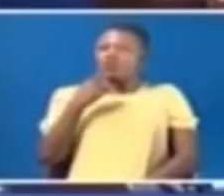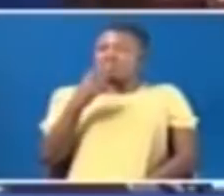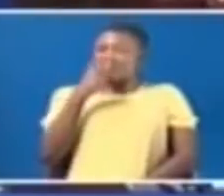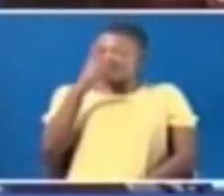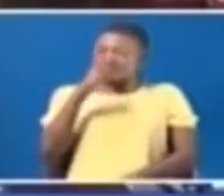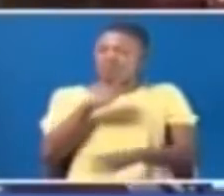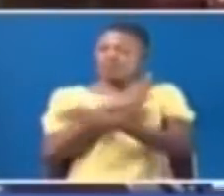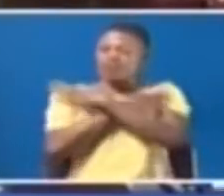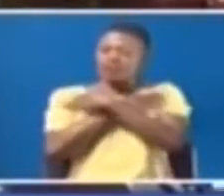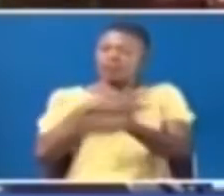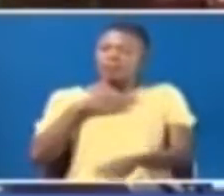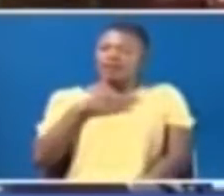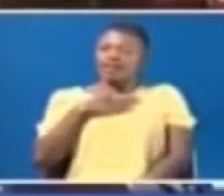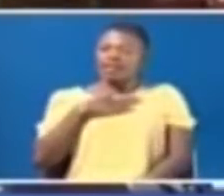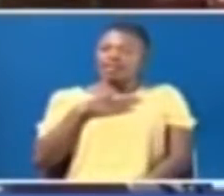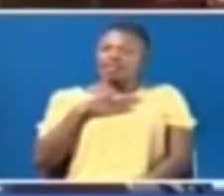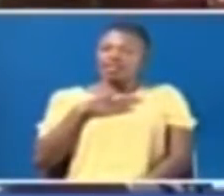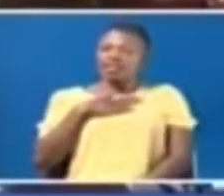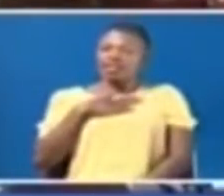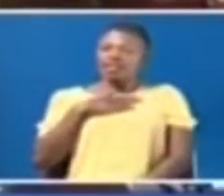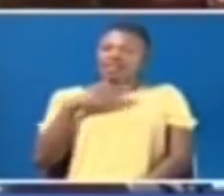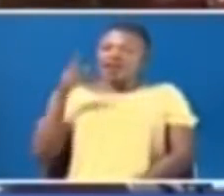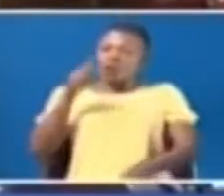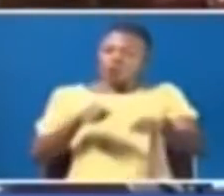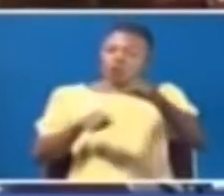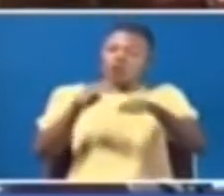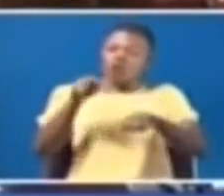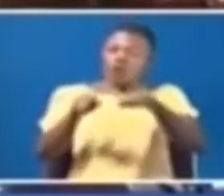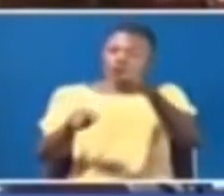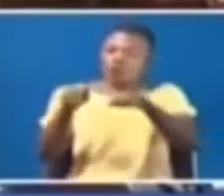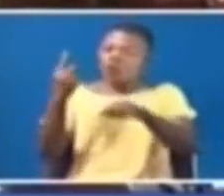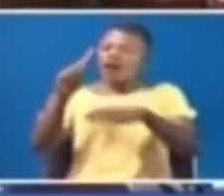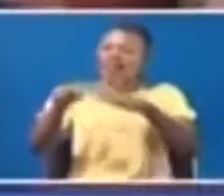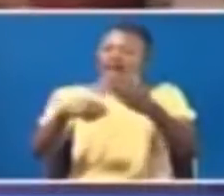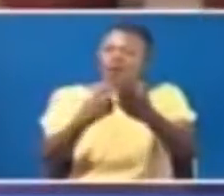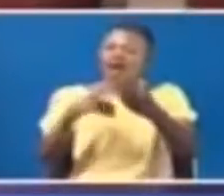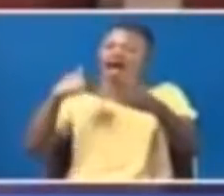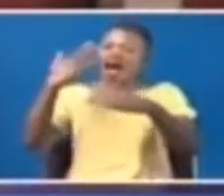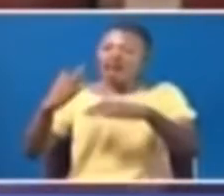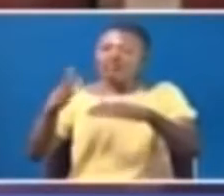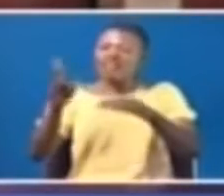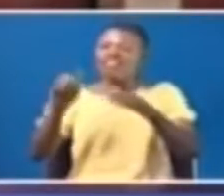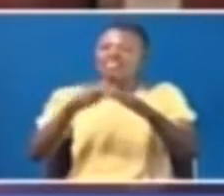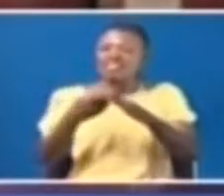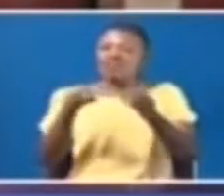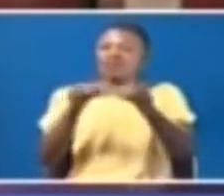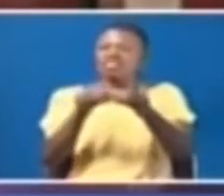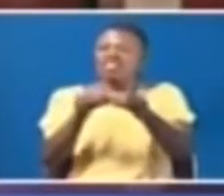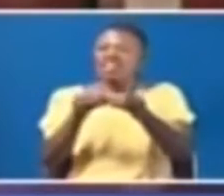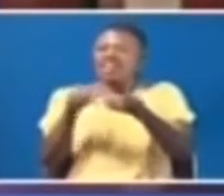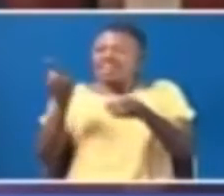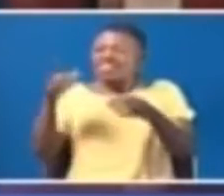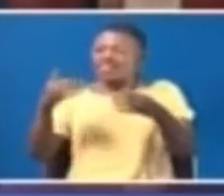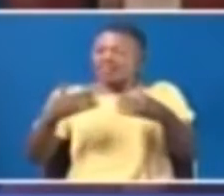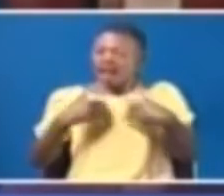friend, Chair of Health, majestically walking 1 hour after the business has started, and she has amendment. I'm